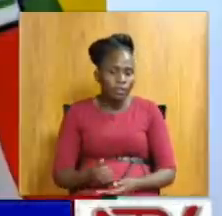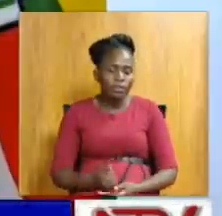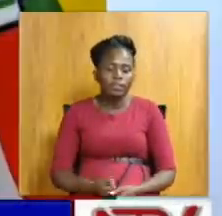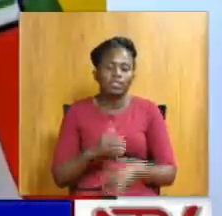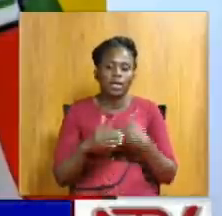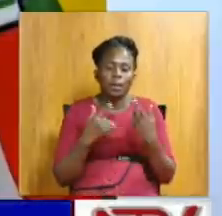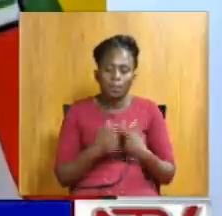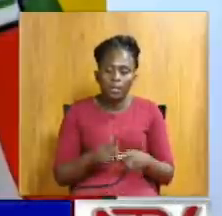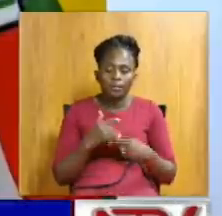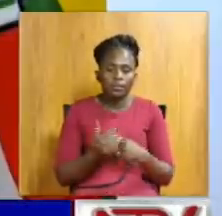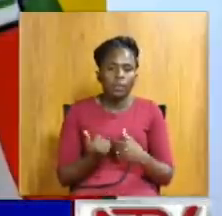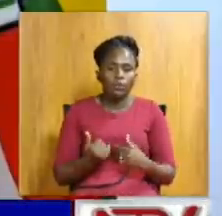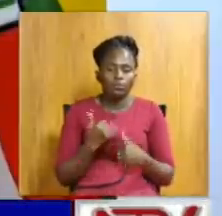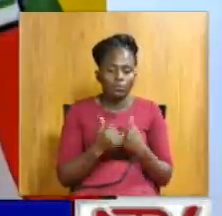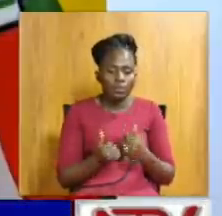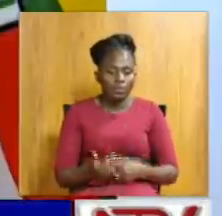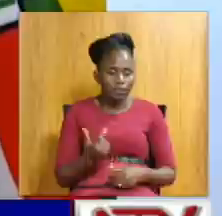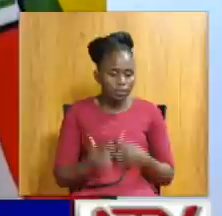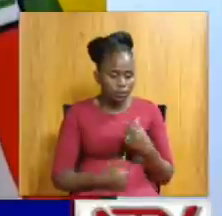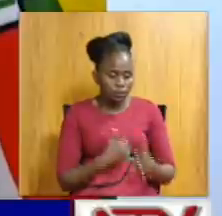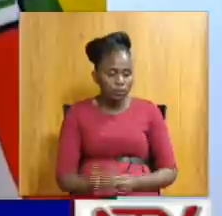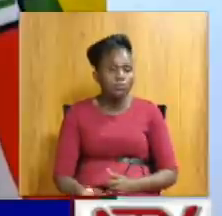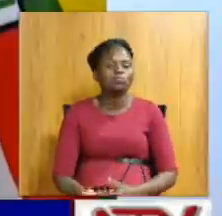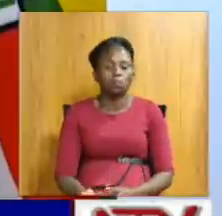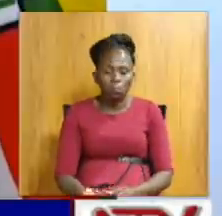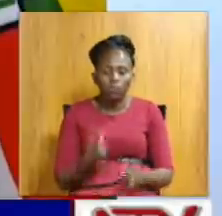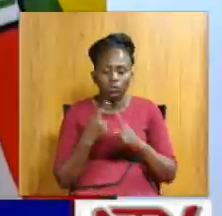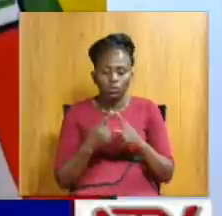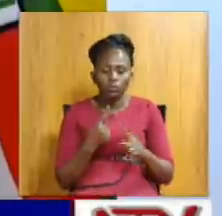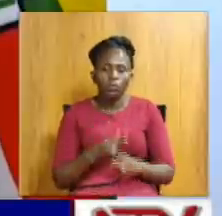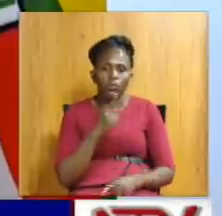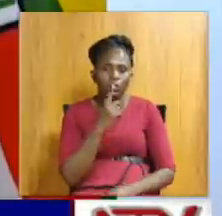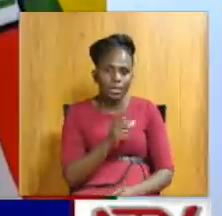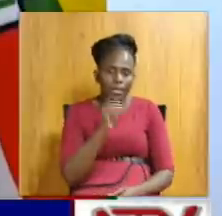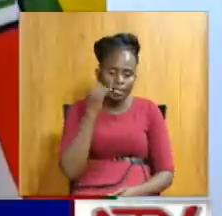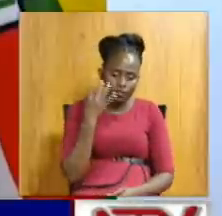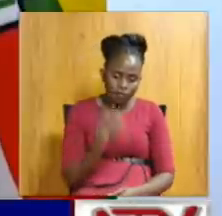Therefore, the pro-NRM sentiment won a total of 94%.